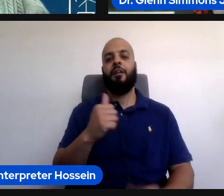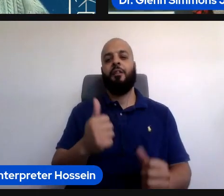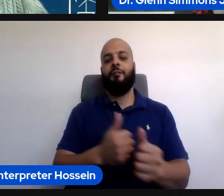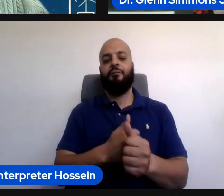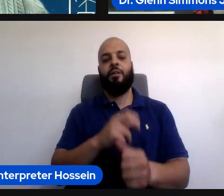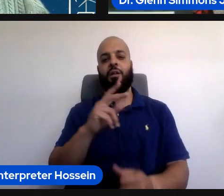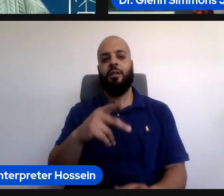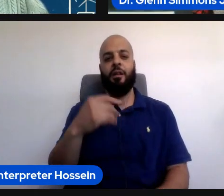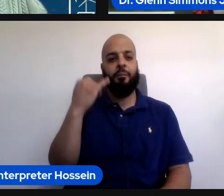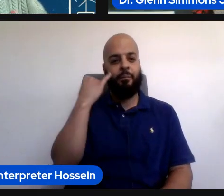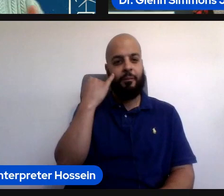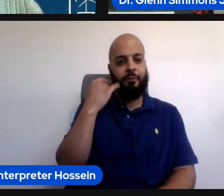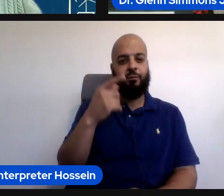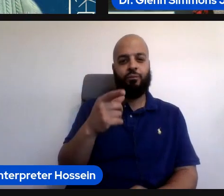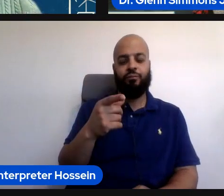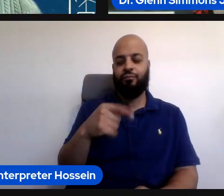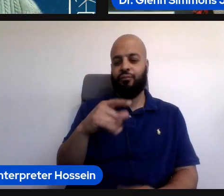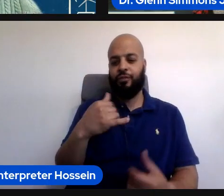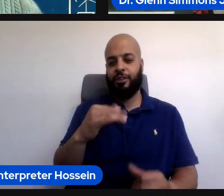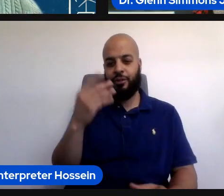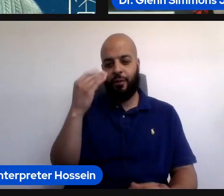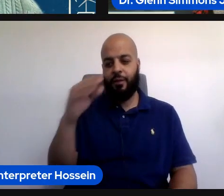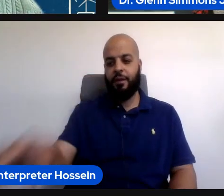case they're still thinking.